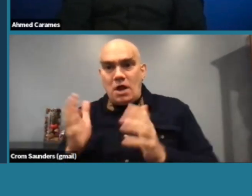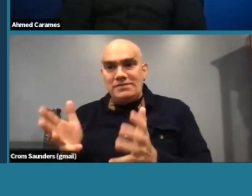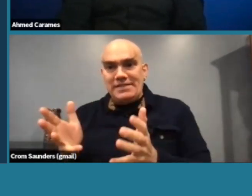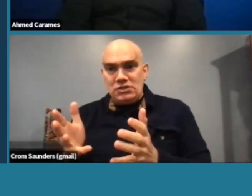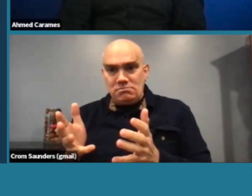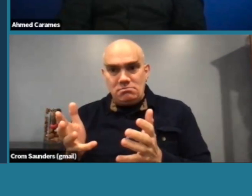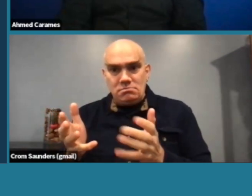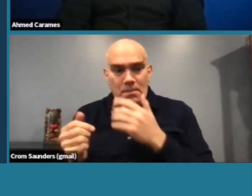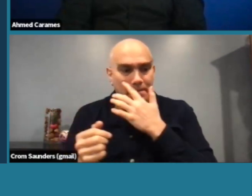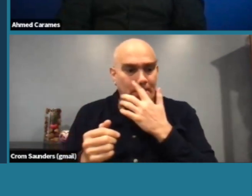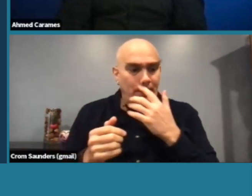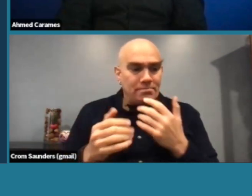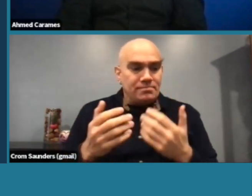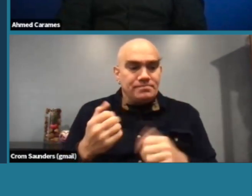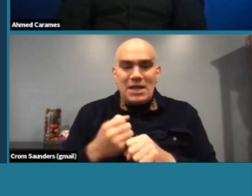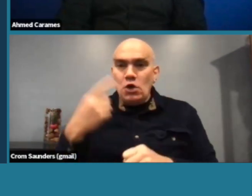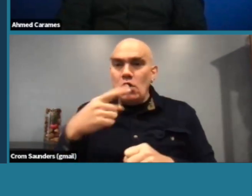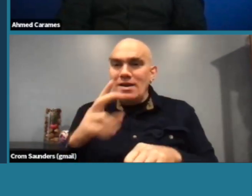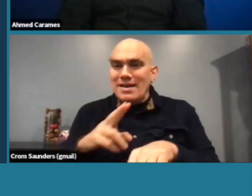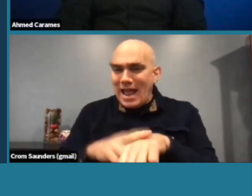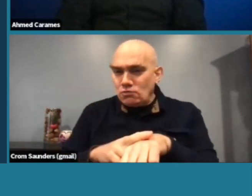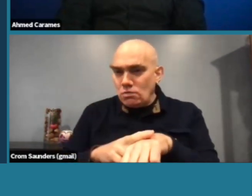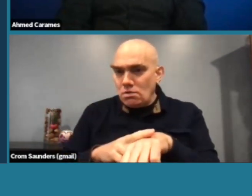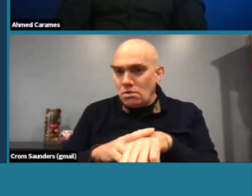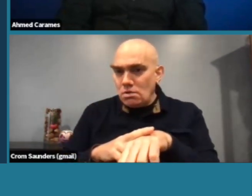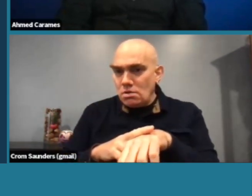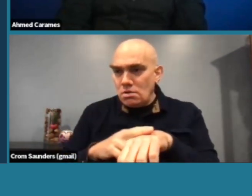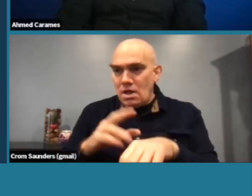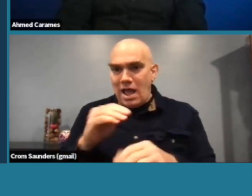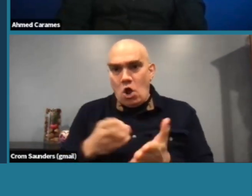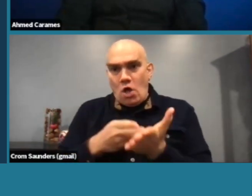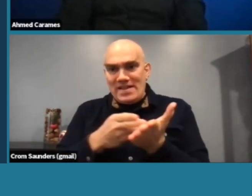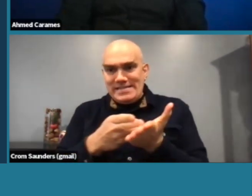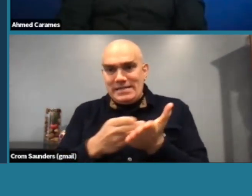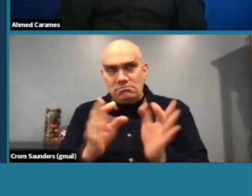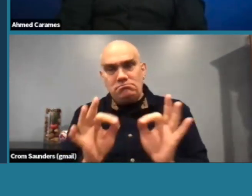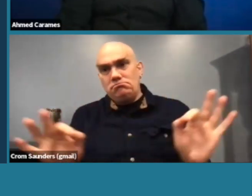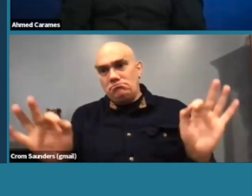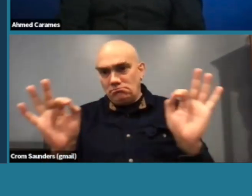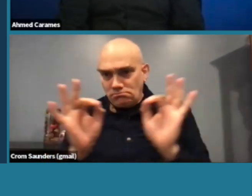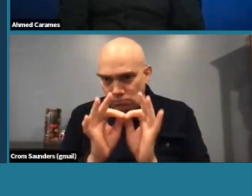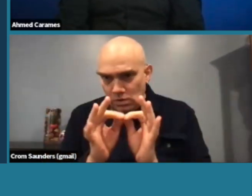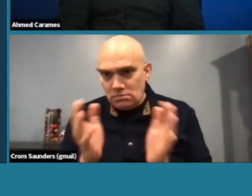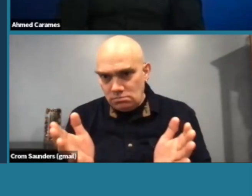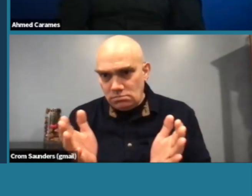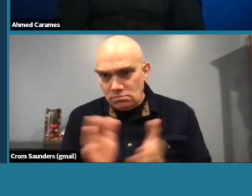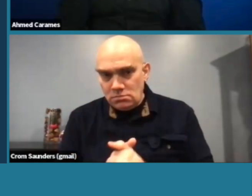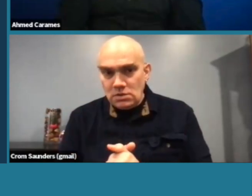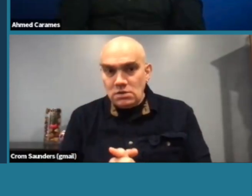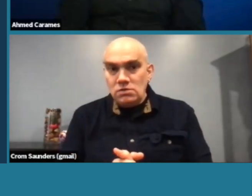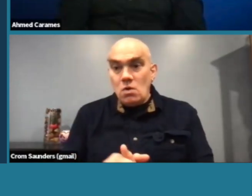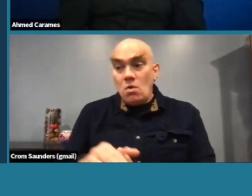need to figure out how that will work. And it needs to look like a real life conversation. And it also needs to look